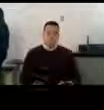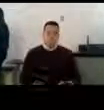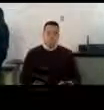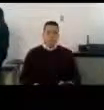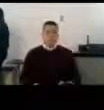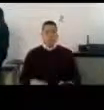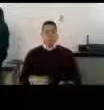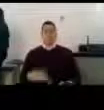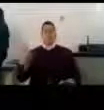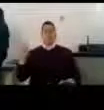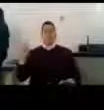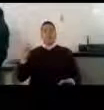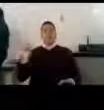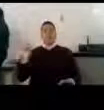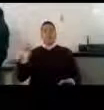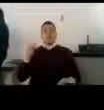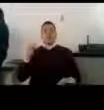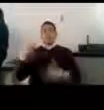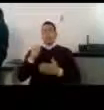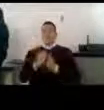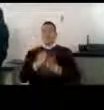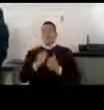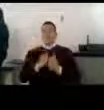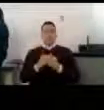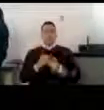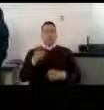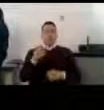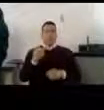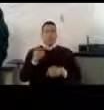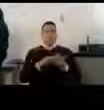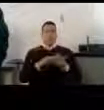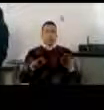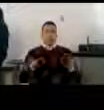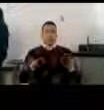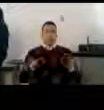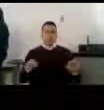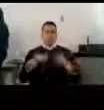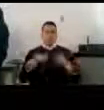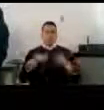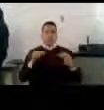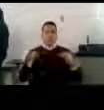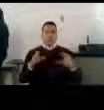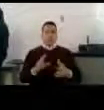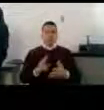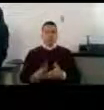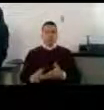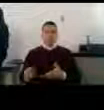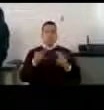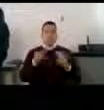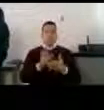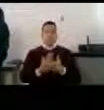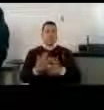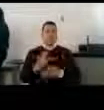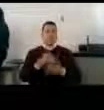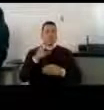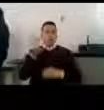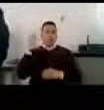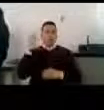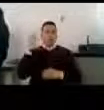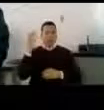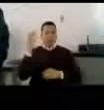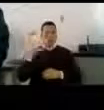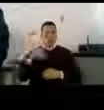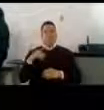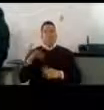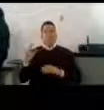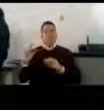master's degree at Teachers College, Columbia University. Her fieldwork included working with schools